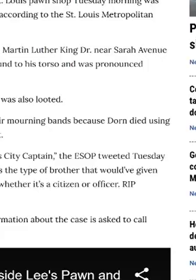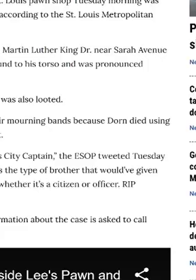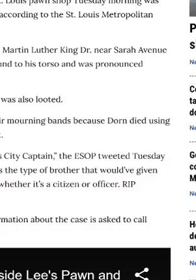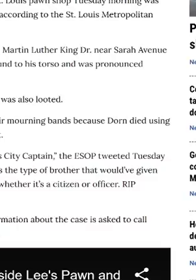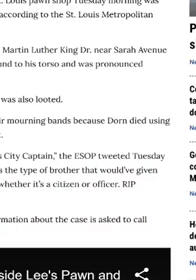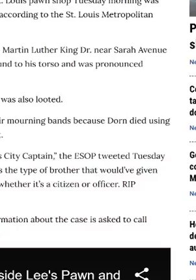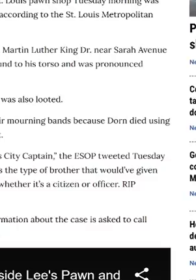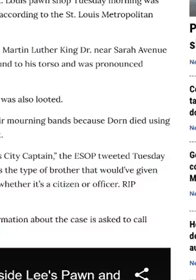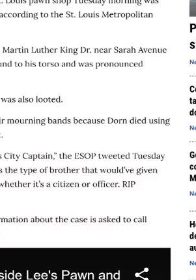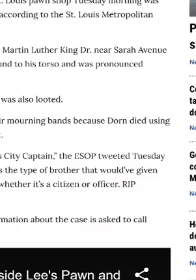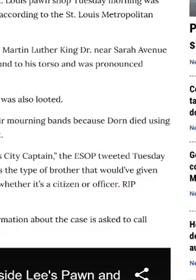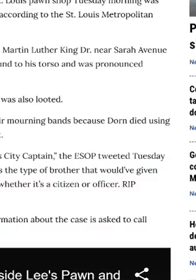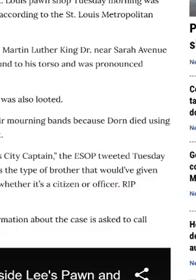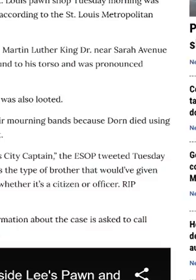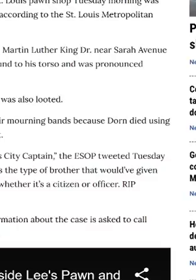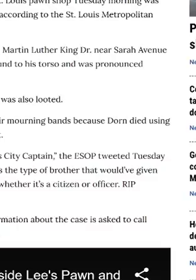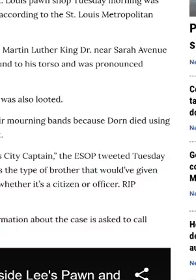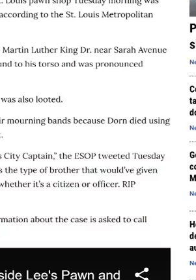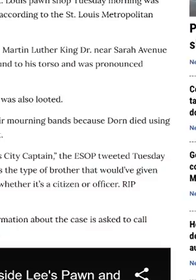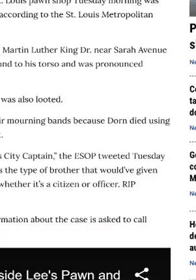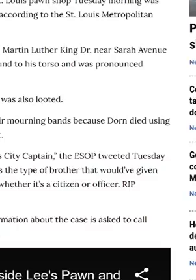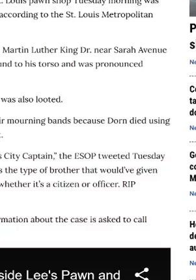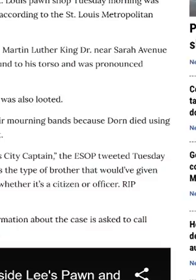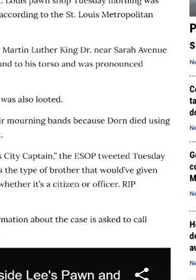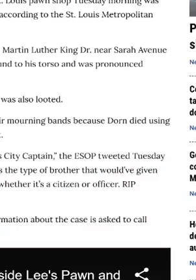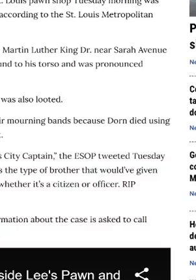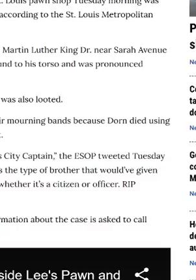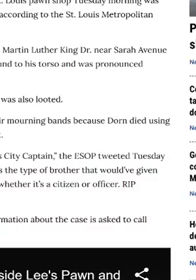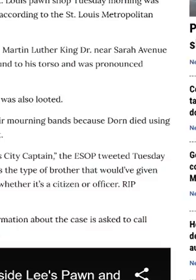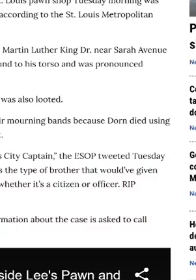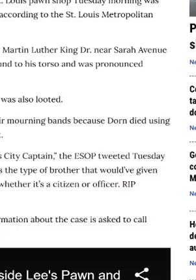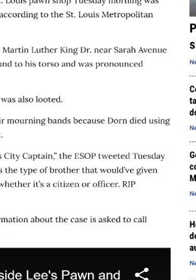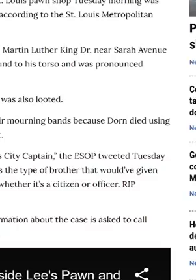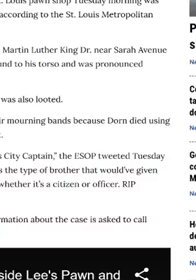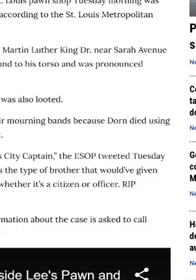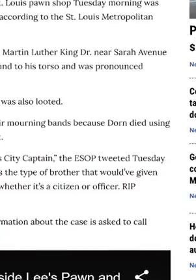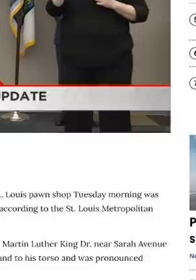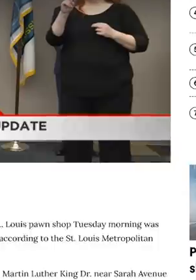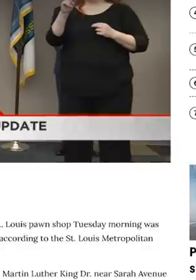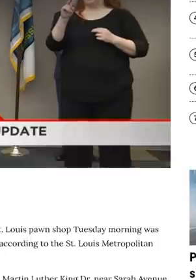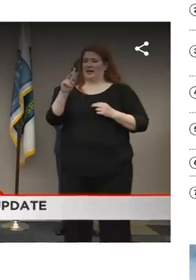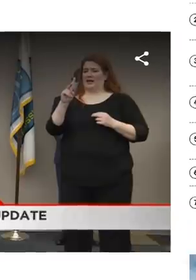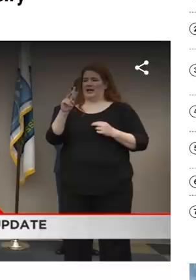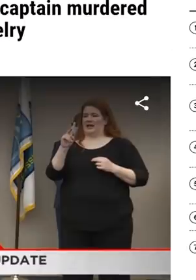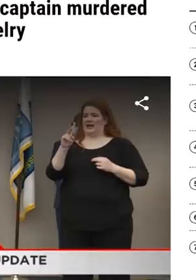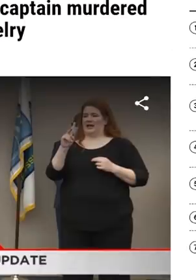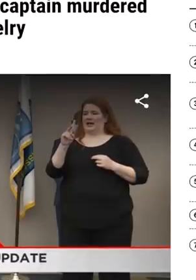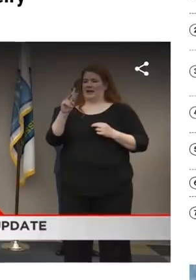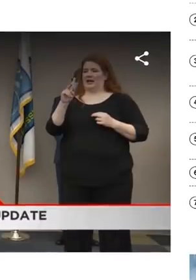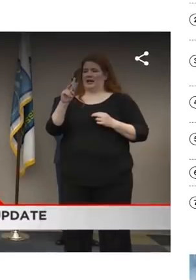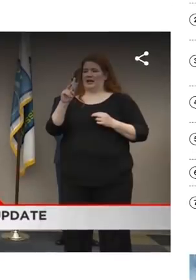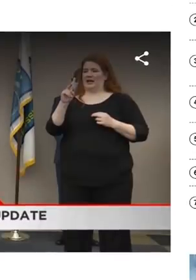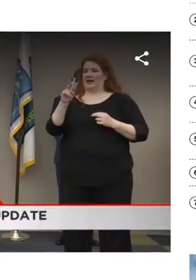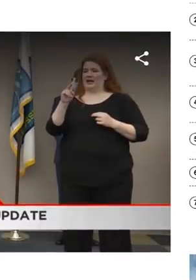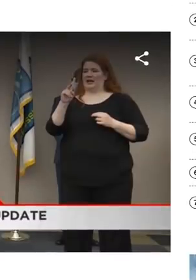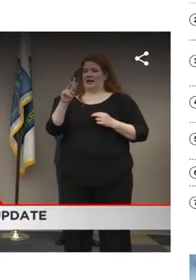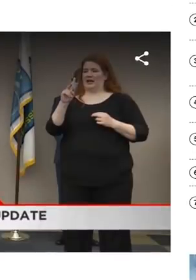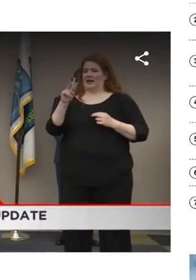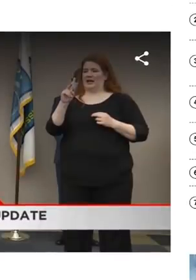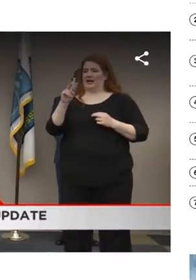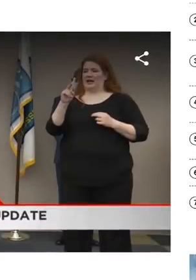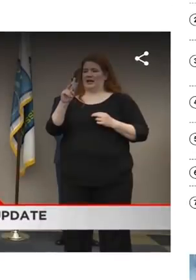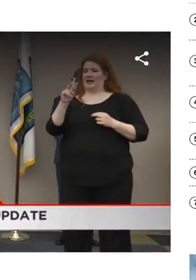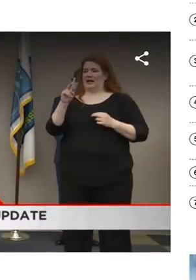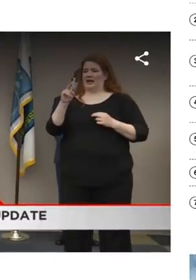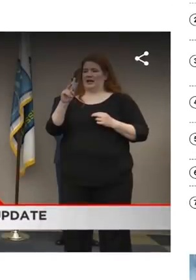is not the answer. Whether it's a citizen or an officer, rip captain. They ask for help. So I'll ask you. I'll ask